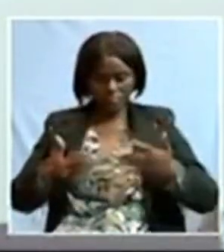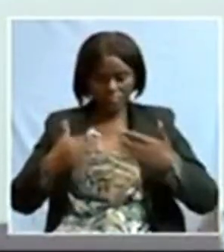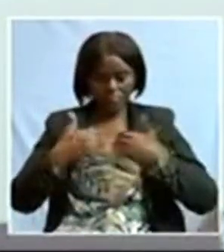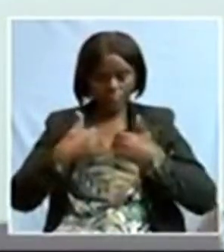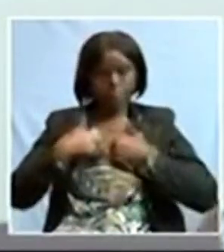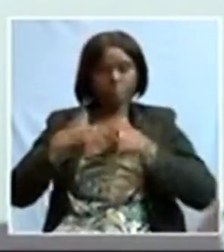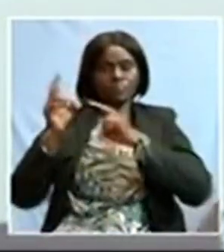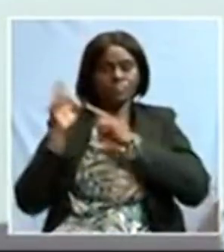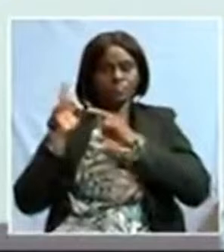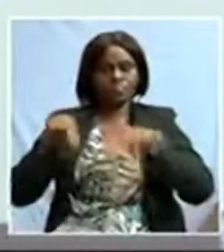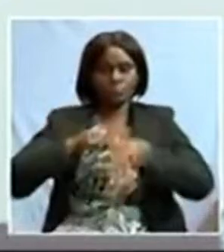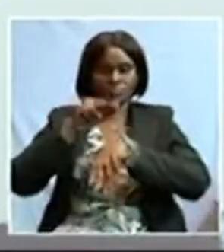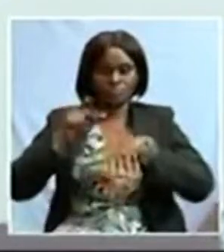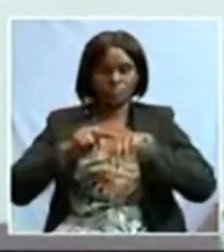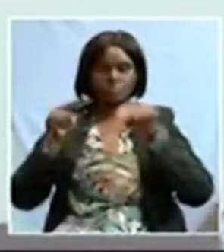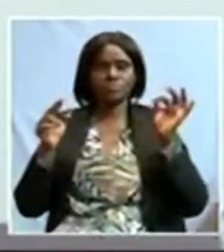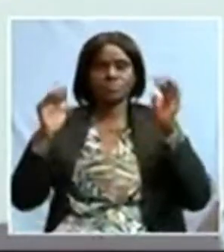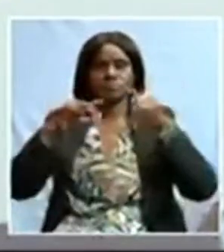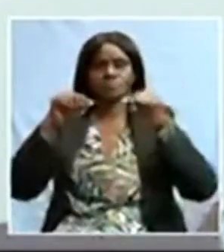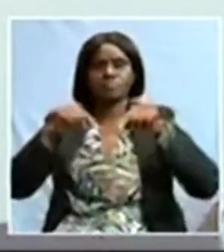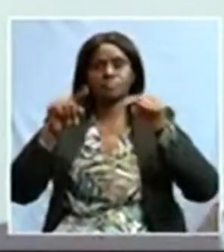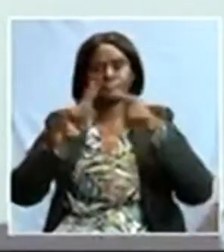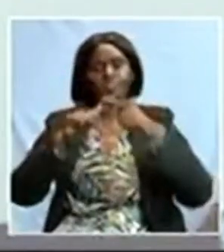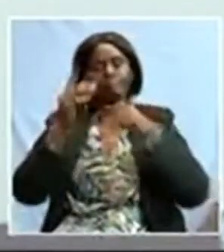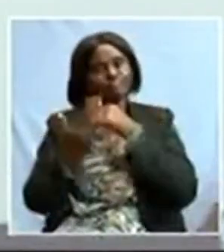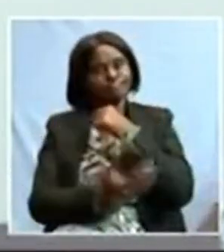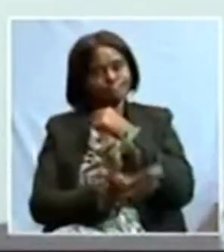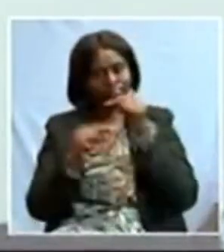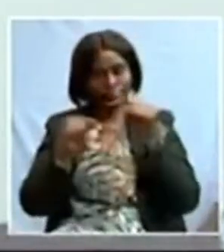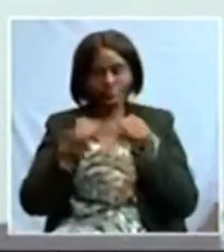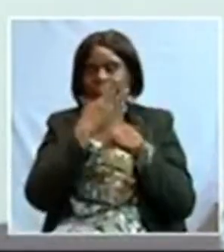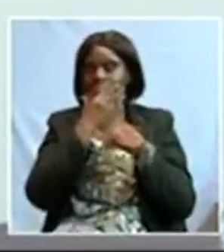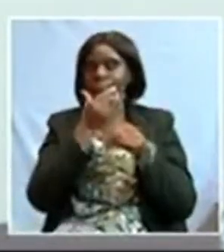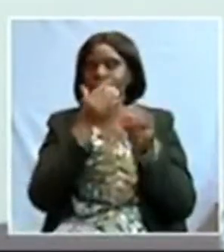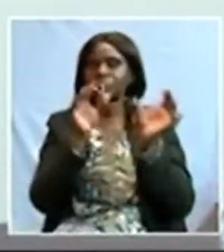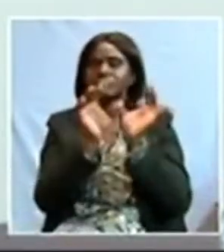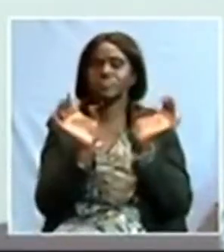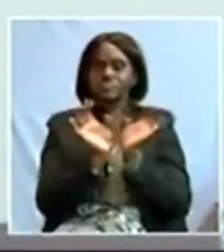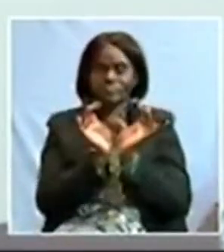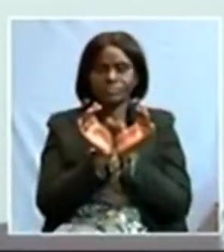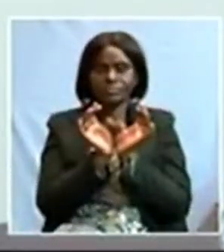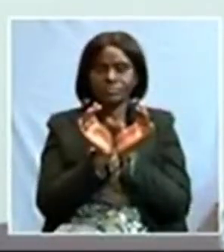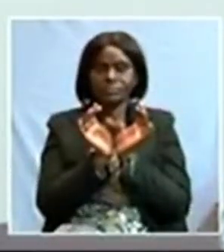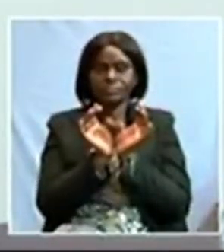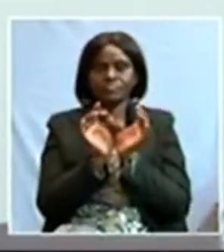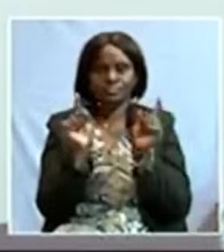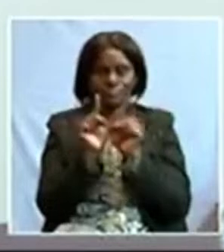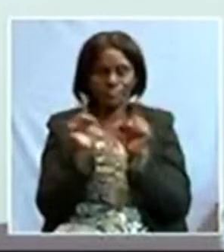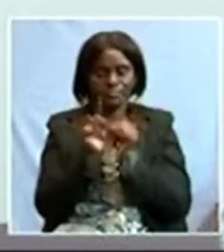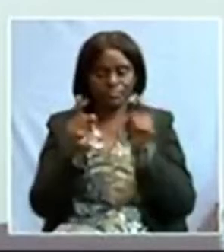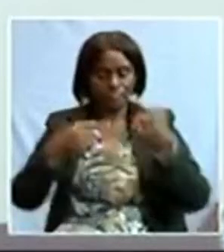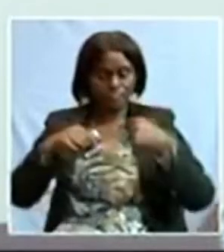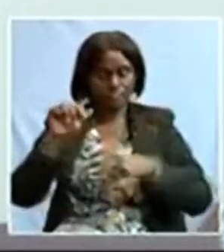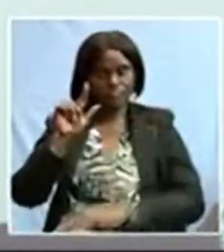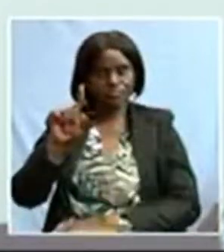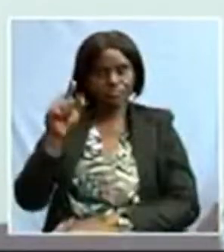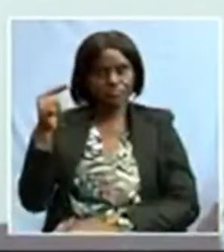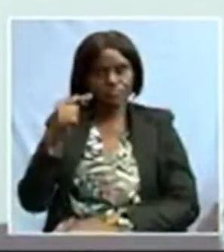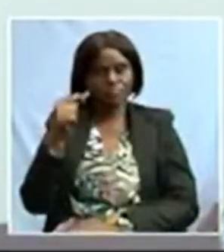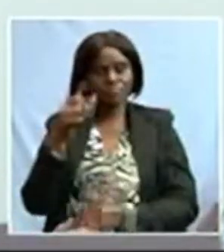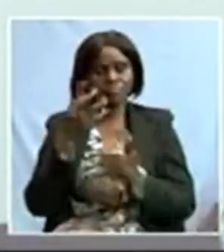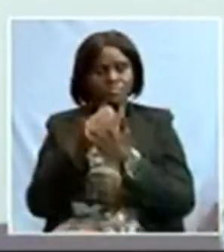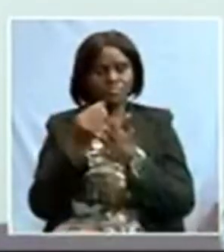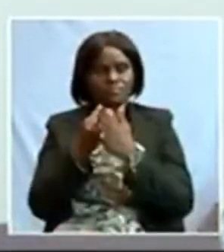host the National Assembly. So you are welcome to Mandev constituency and the Local Government